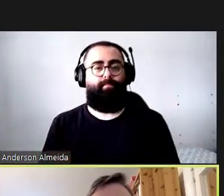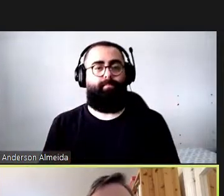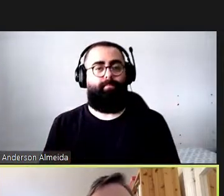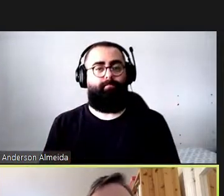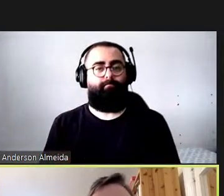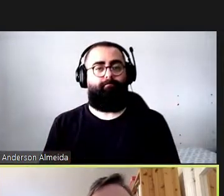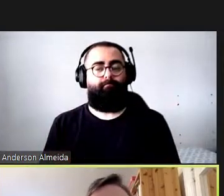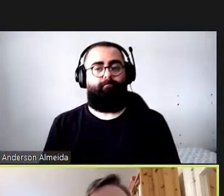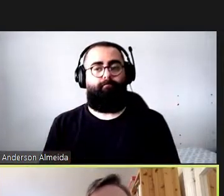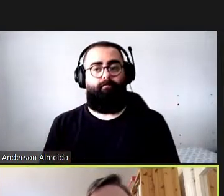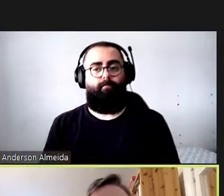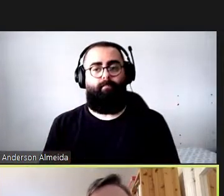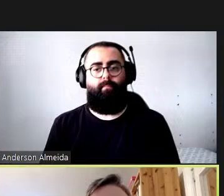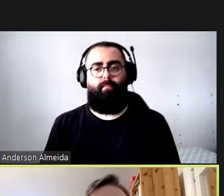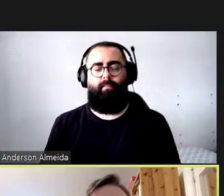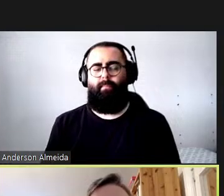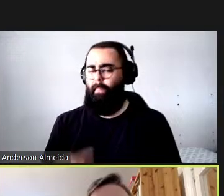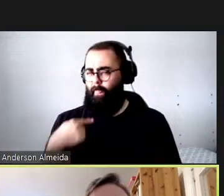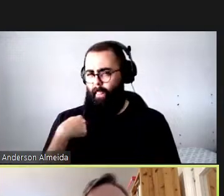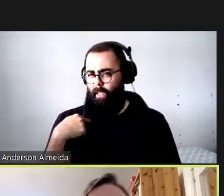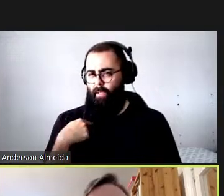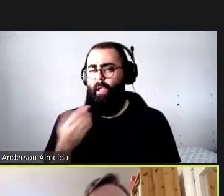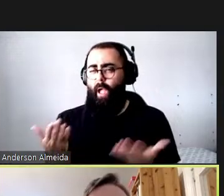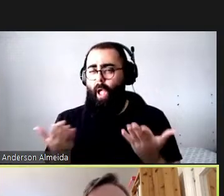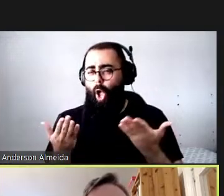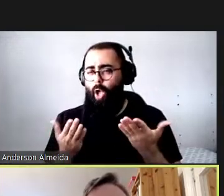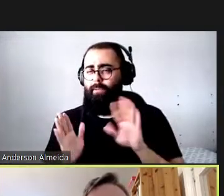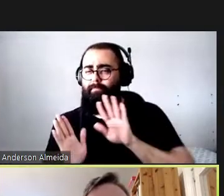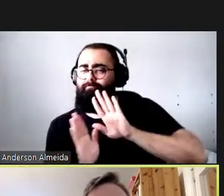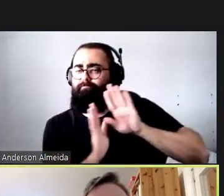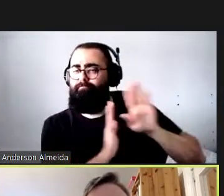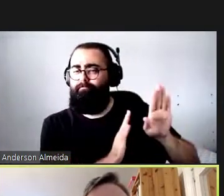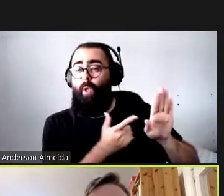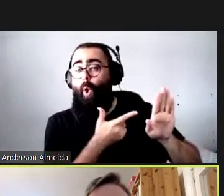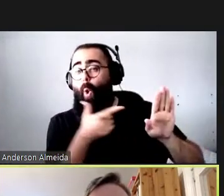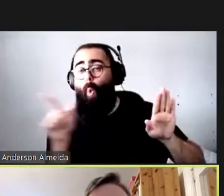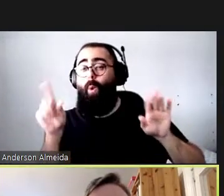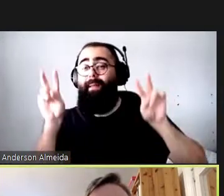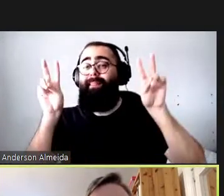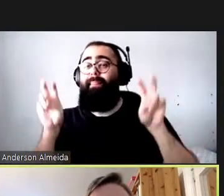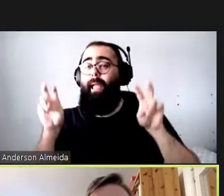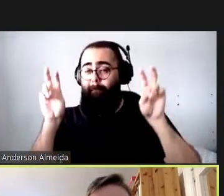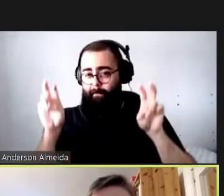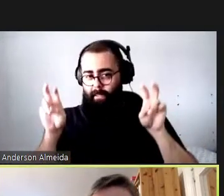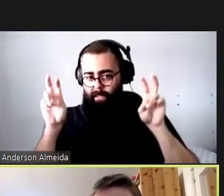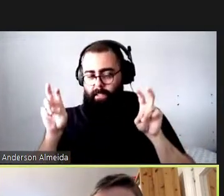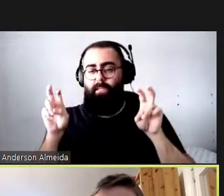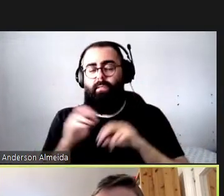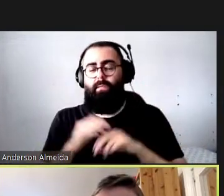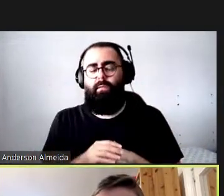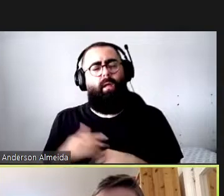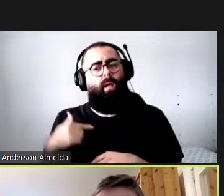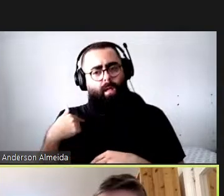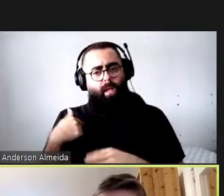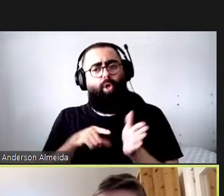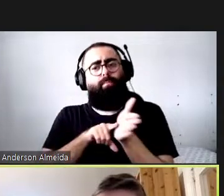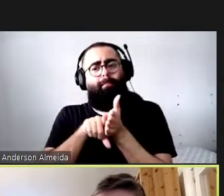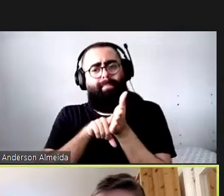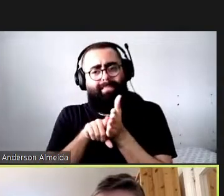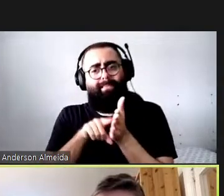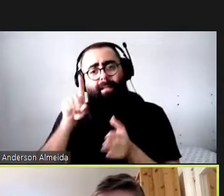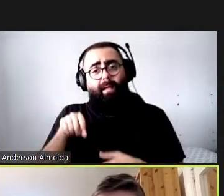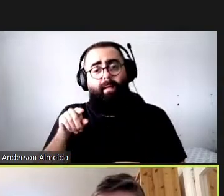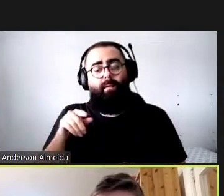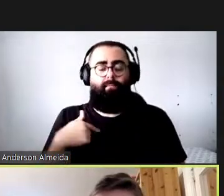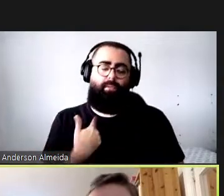I'm going to switch topics a bit now and talk about some work that I've been doing with colleagues